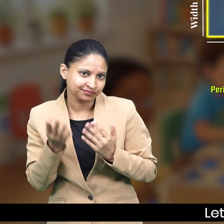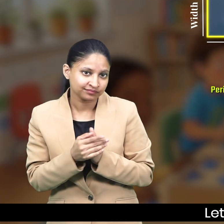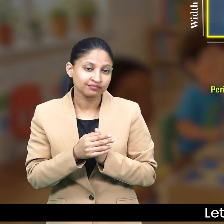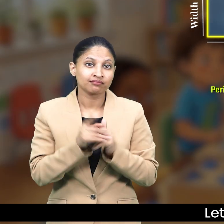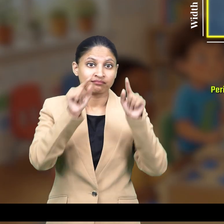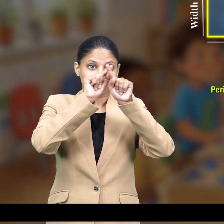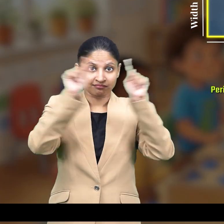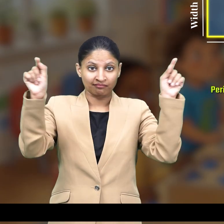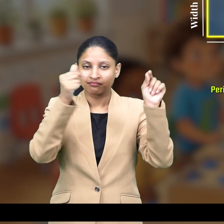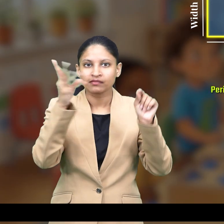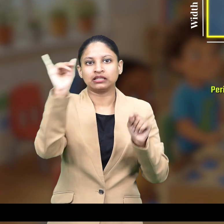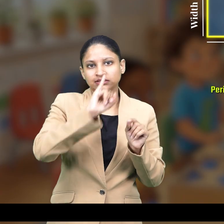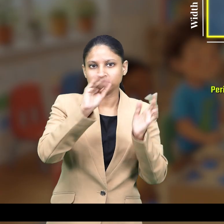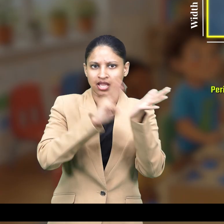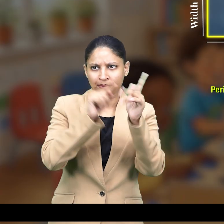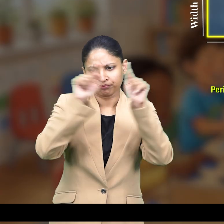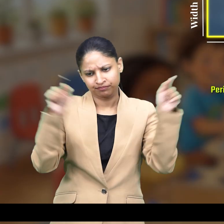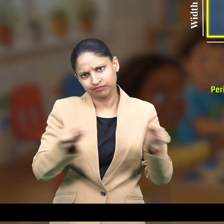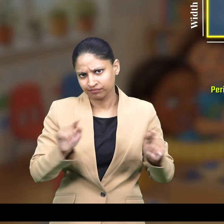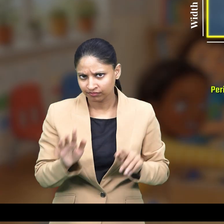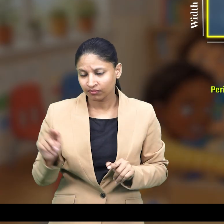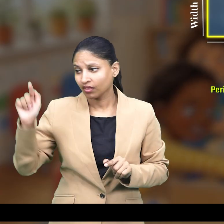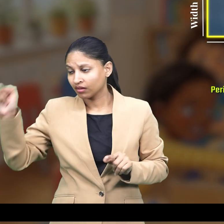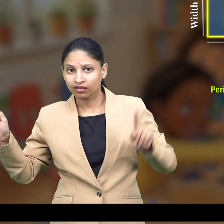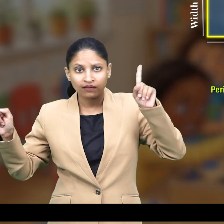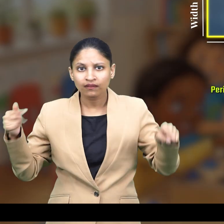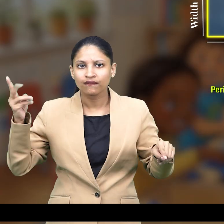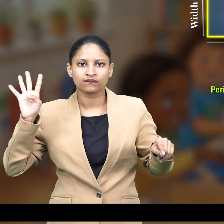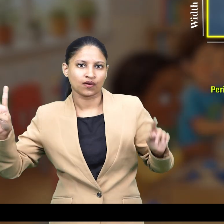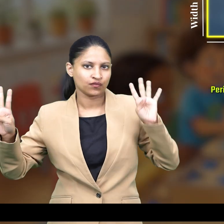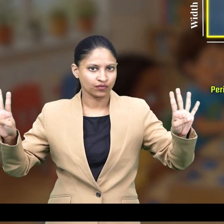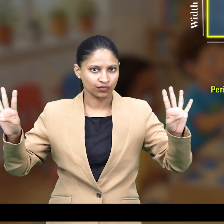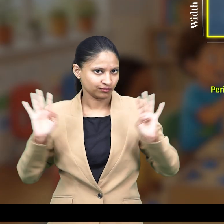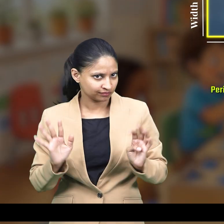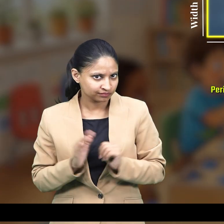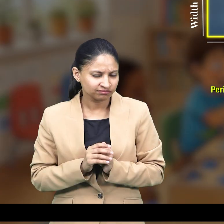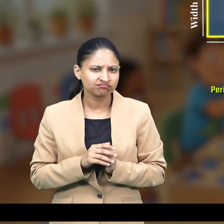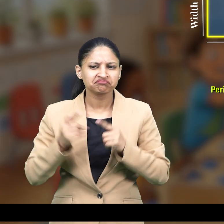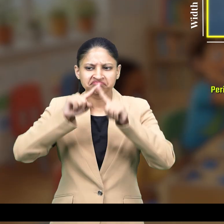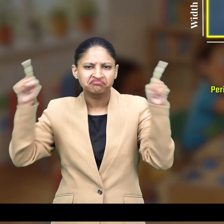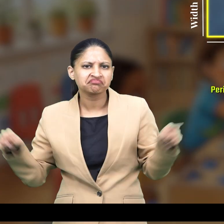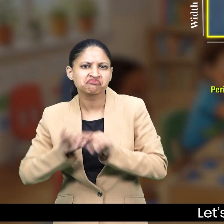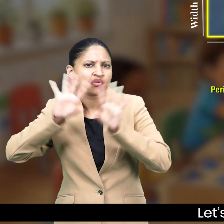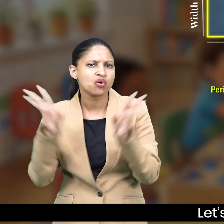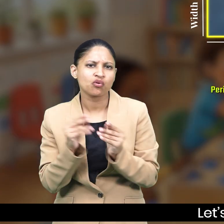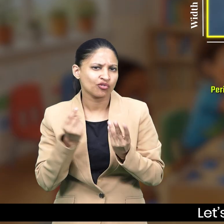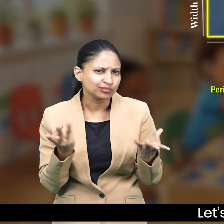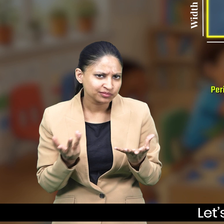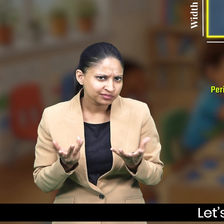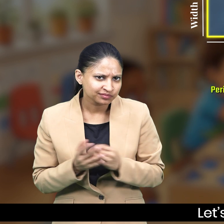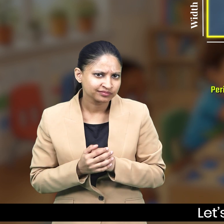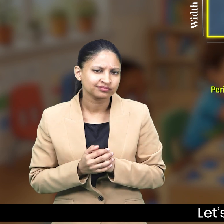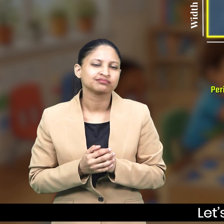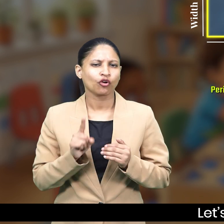example. Length is equal to 6 meters, width is equal to 4 meters. Let's find